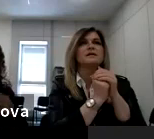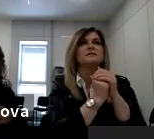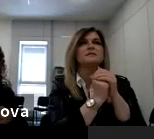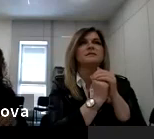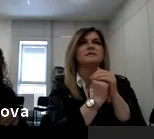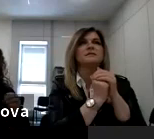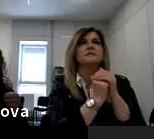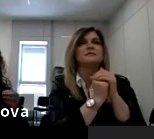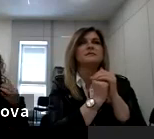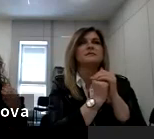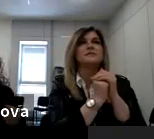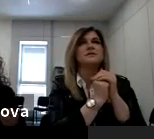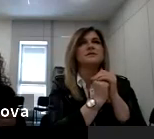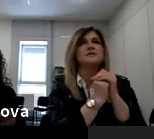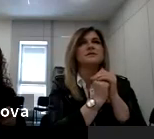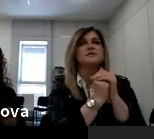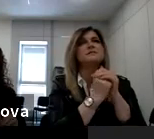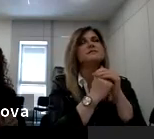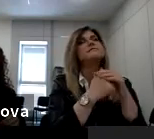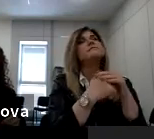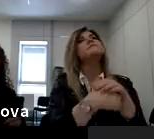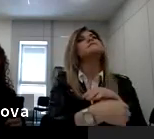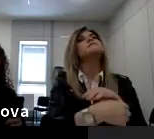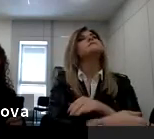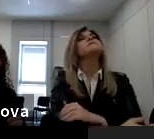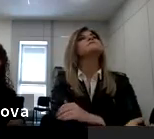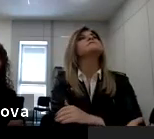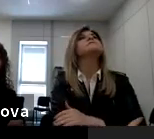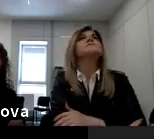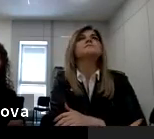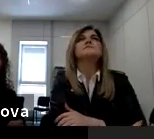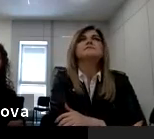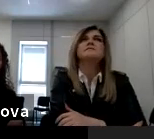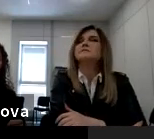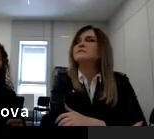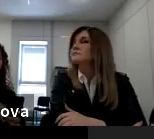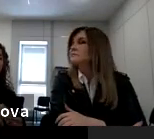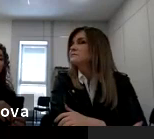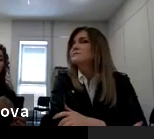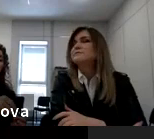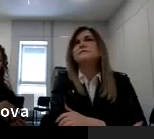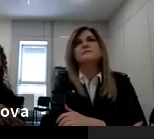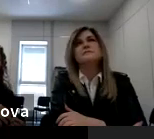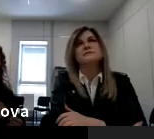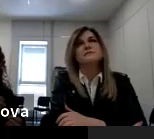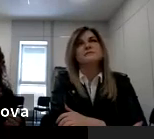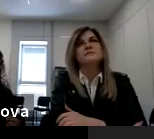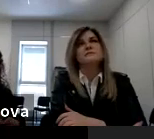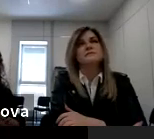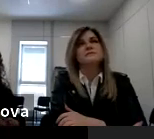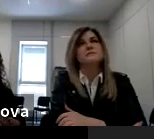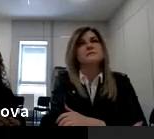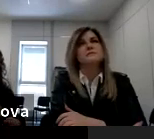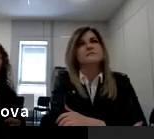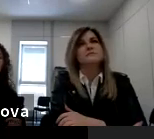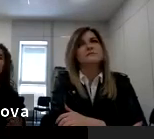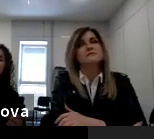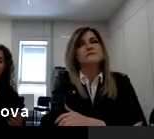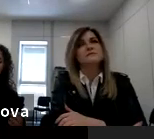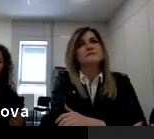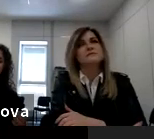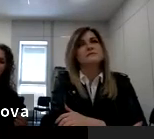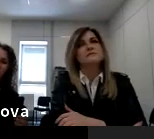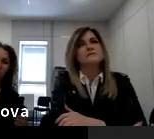there 2 types of optics: 10 degrees to light up lower area of the pylon, and customized